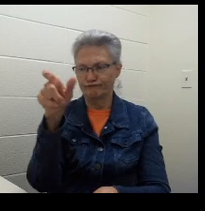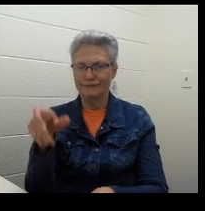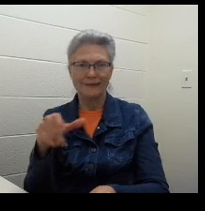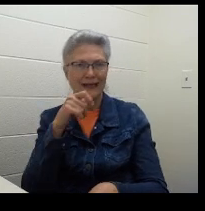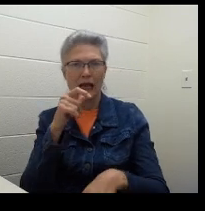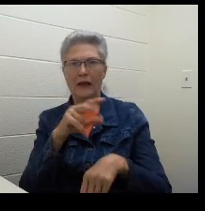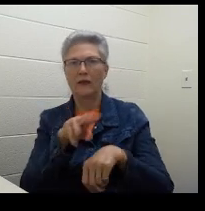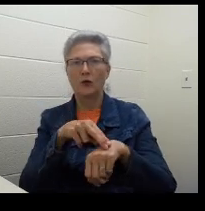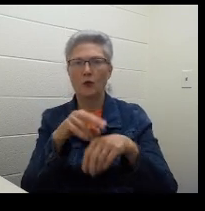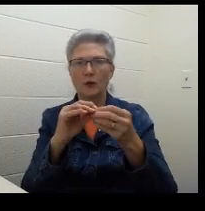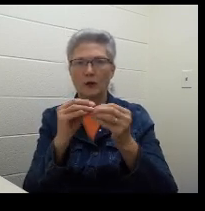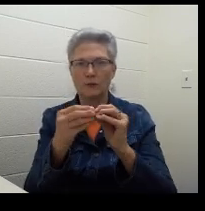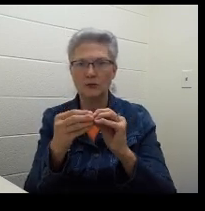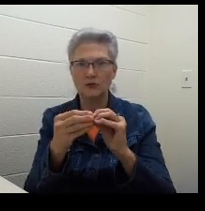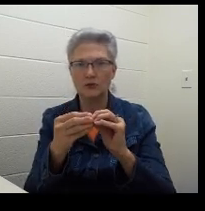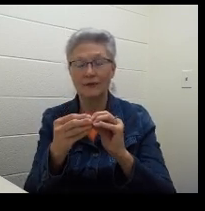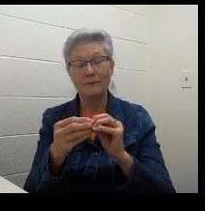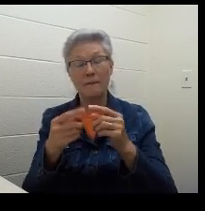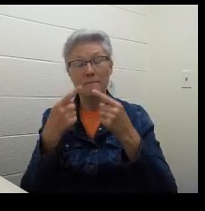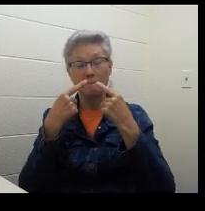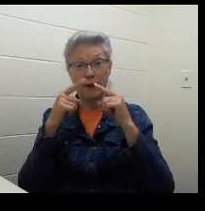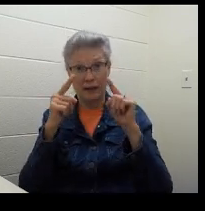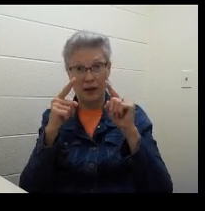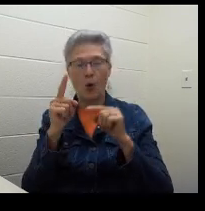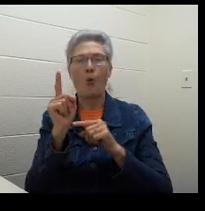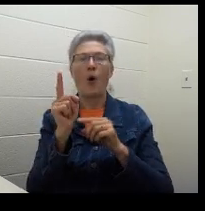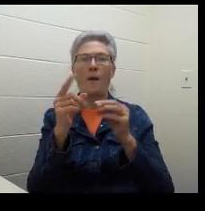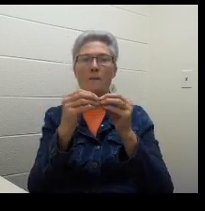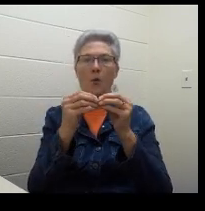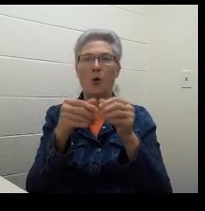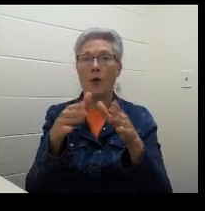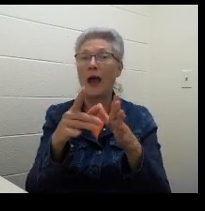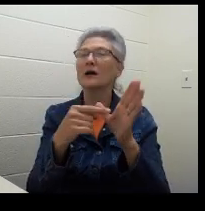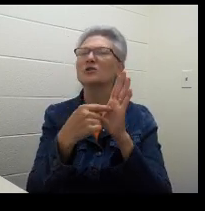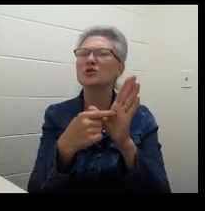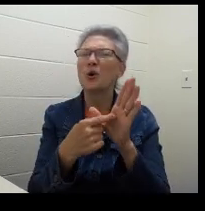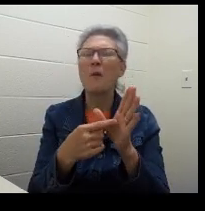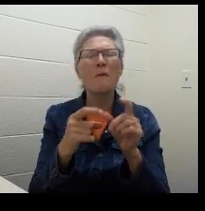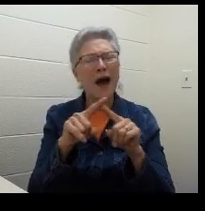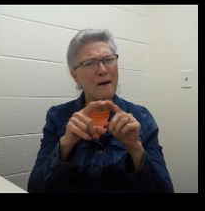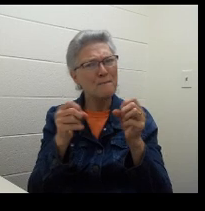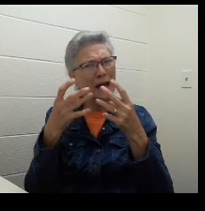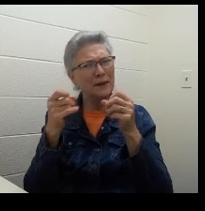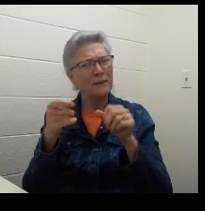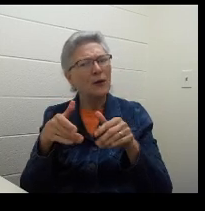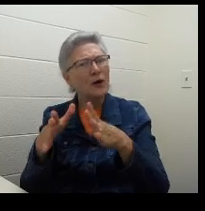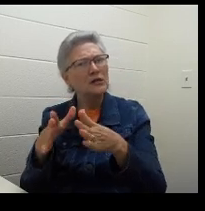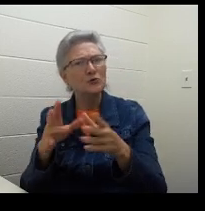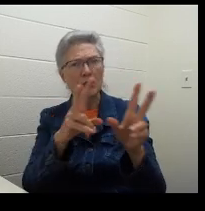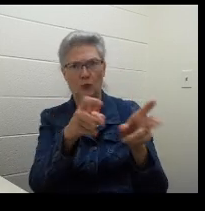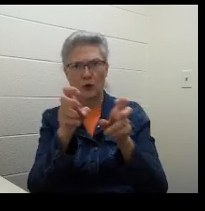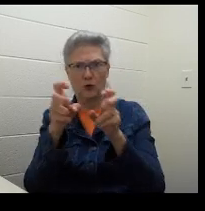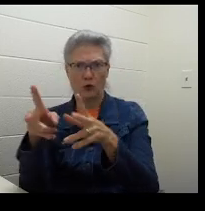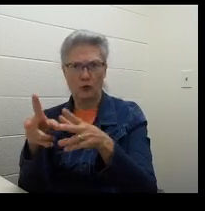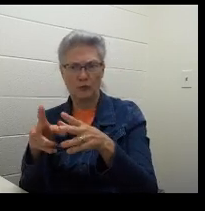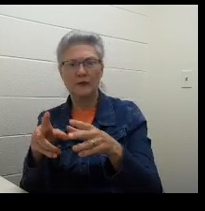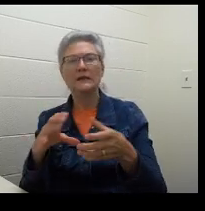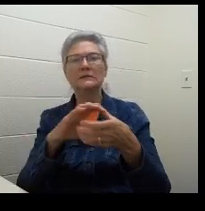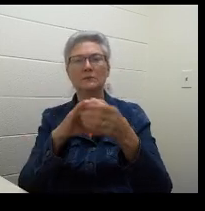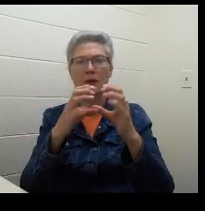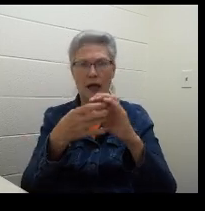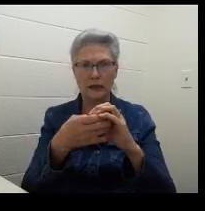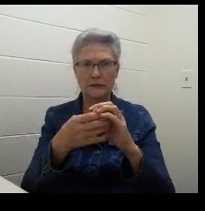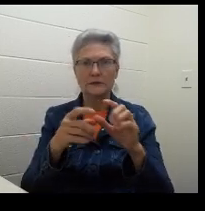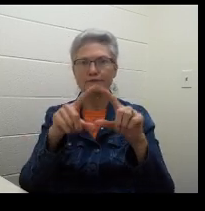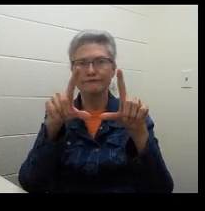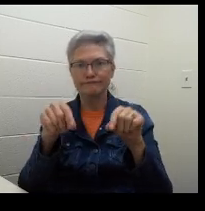Finally, I'll show one more way. However, there are many more ways that we can regroup these base 10 blocks here,